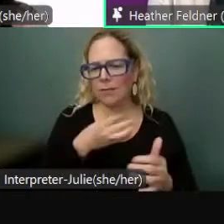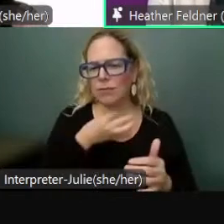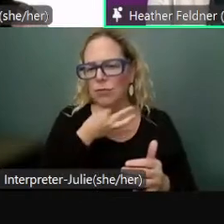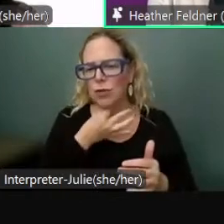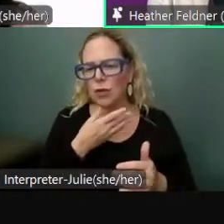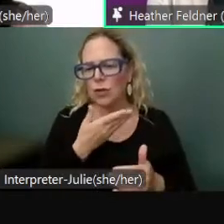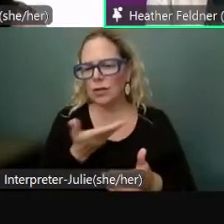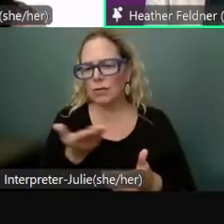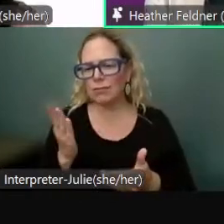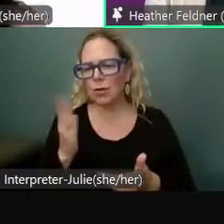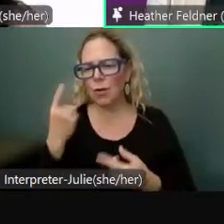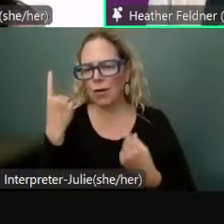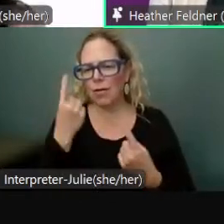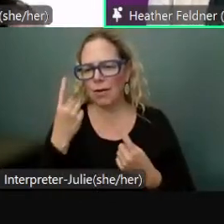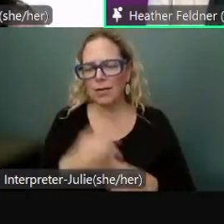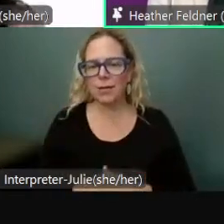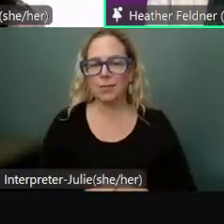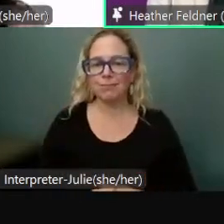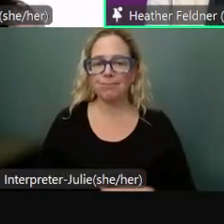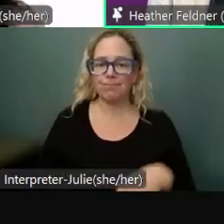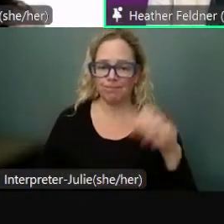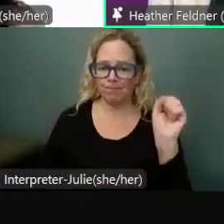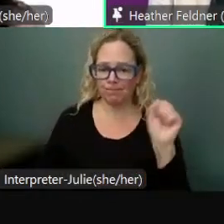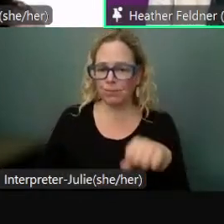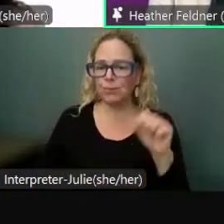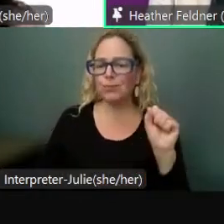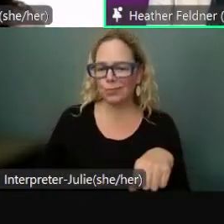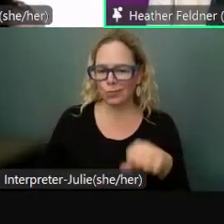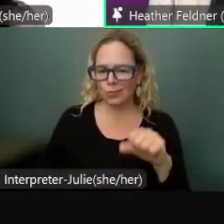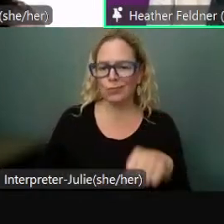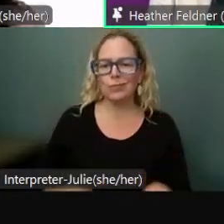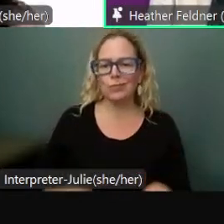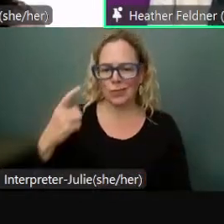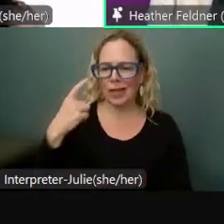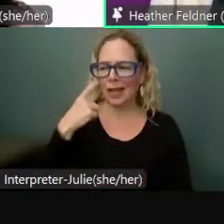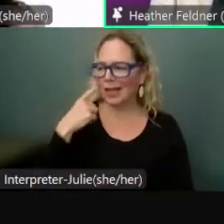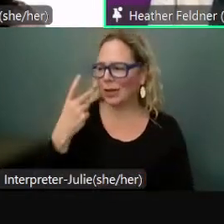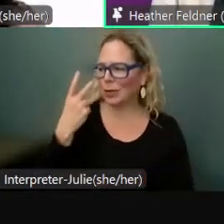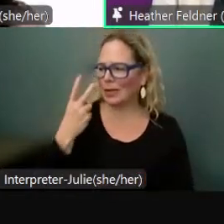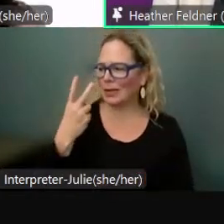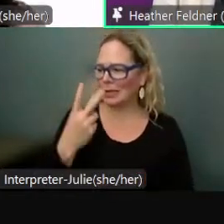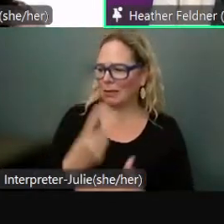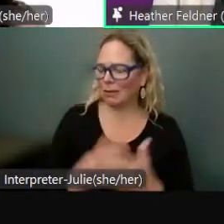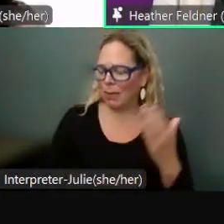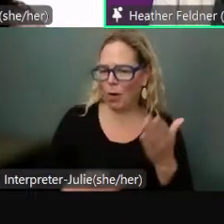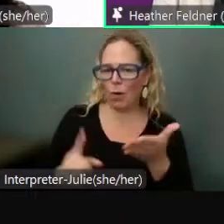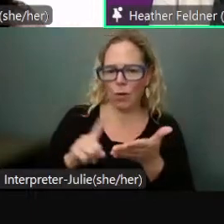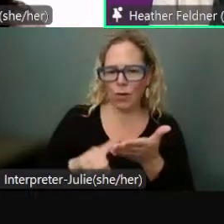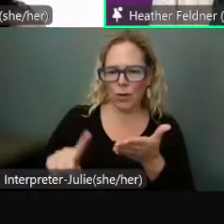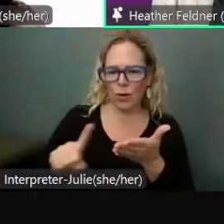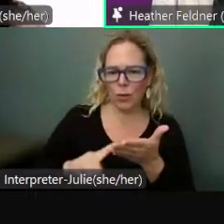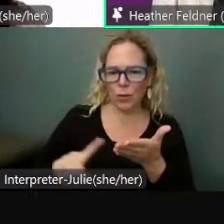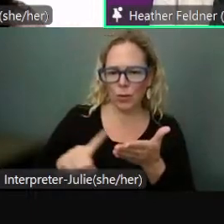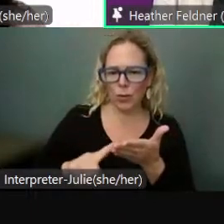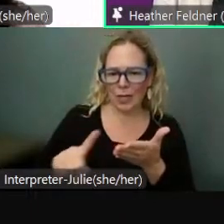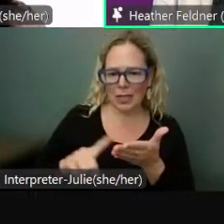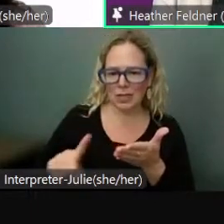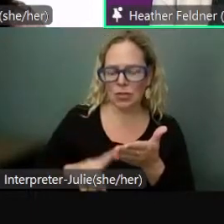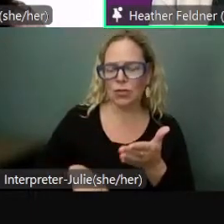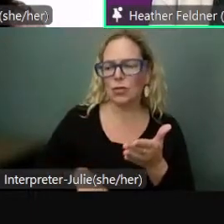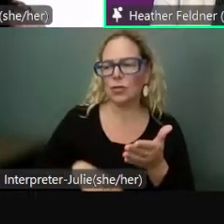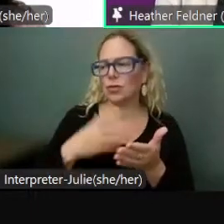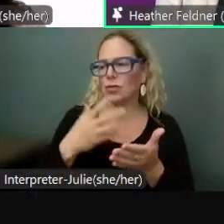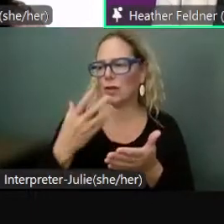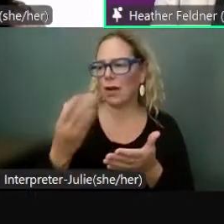Sure. This is Feldner speaking. Yeah, I think we see in both the research literature and just